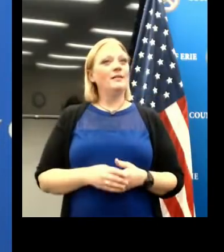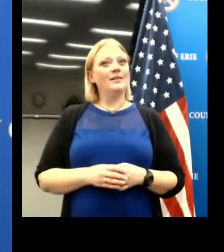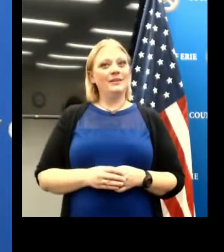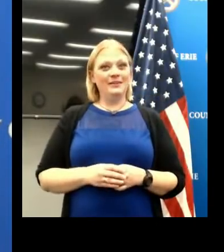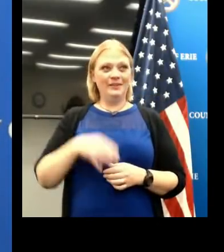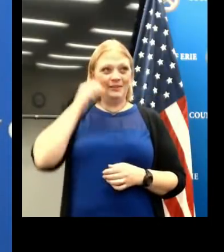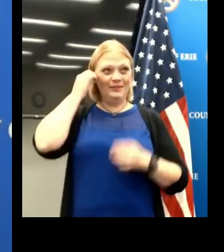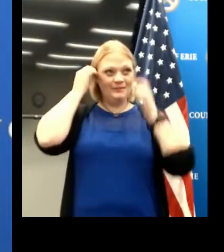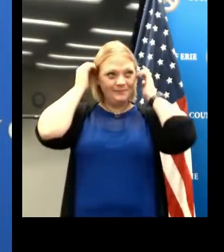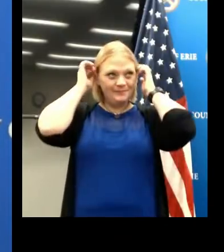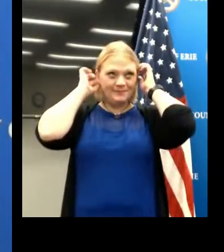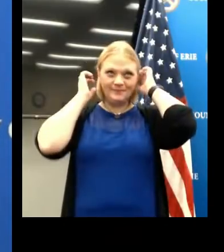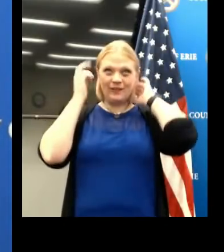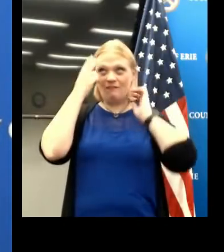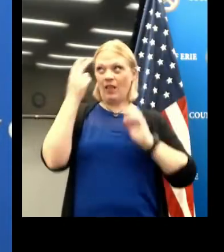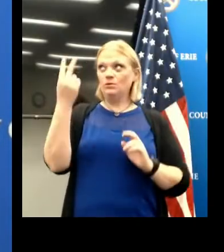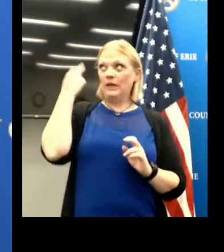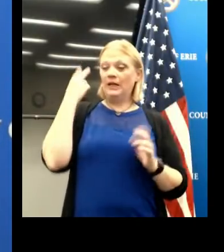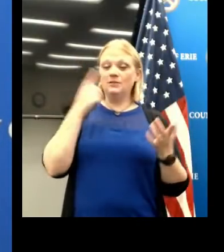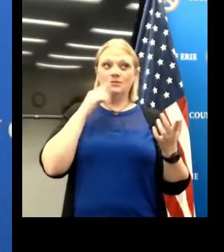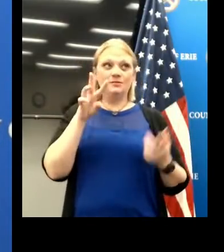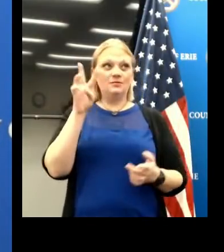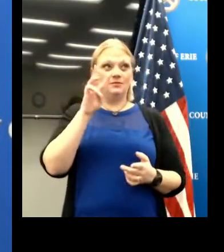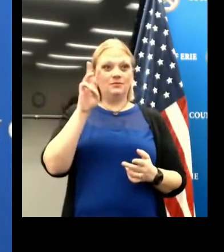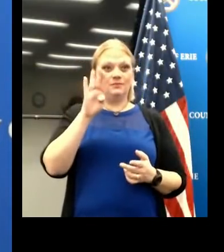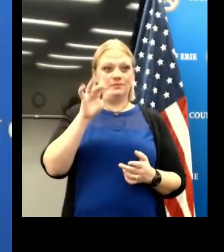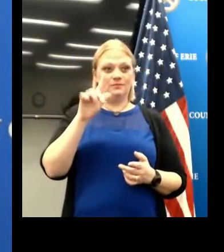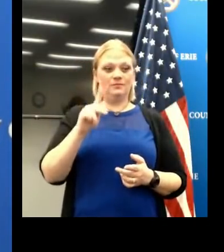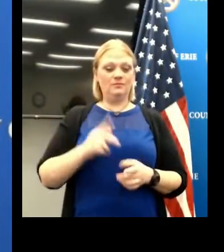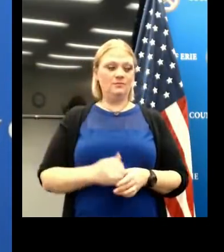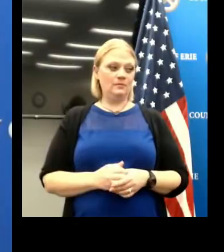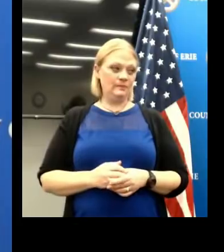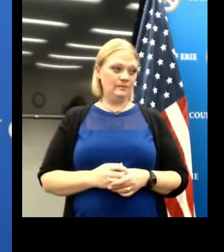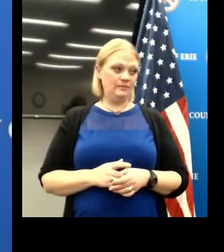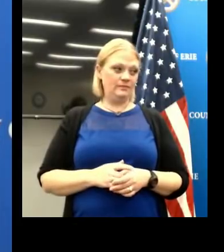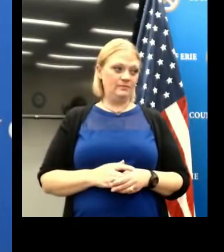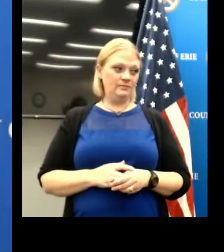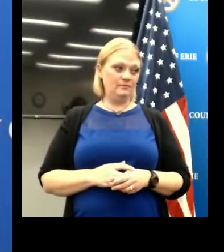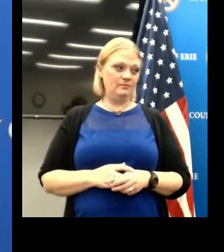Well, we figured that one out. Well, WBLK, anyone on from WBLK?